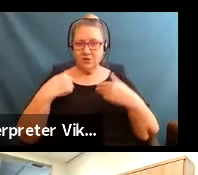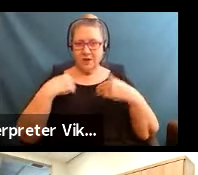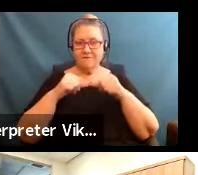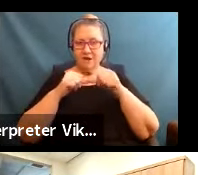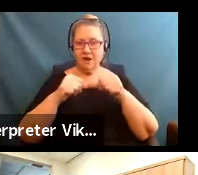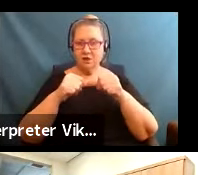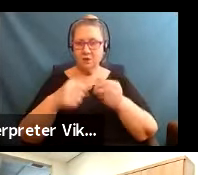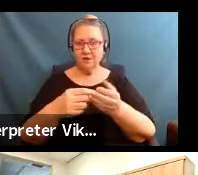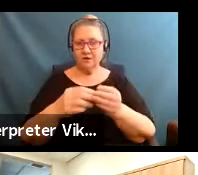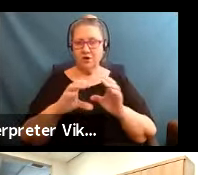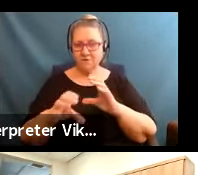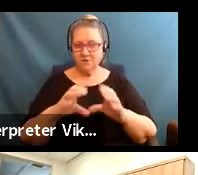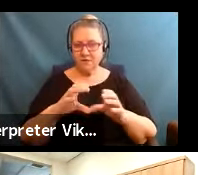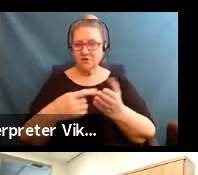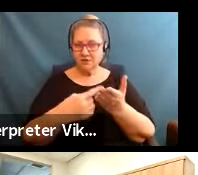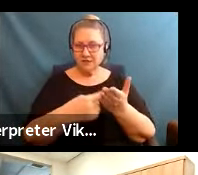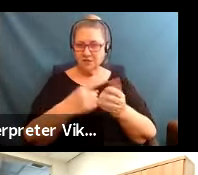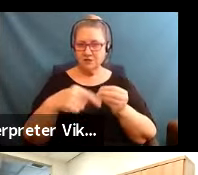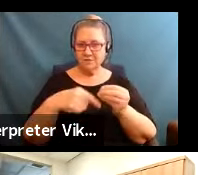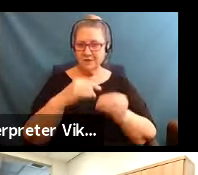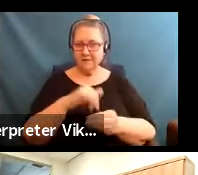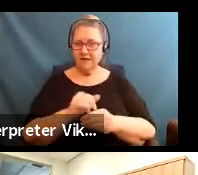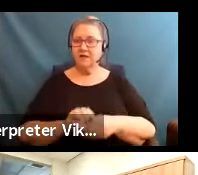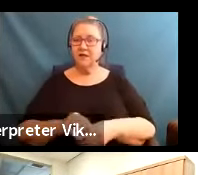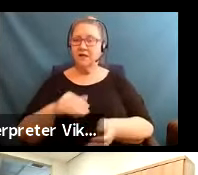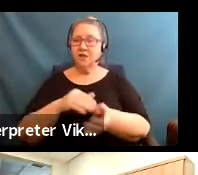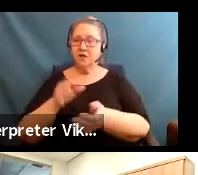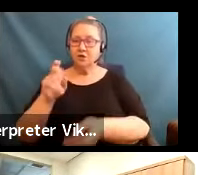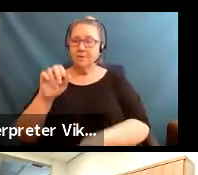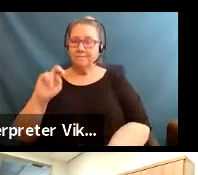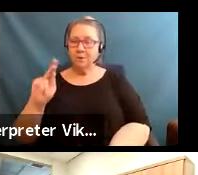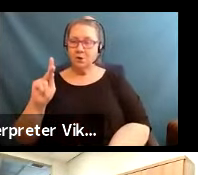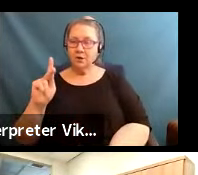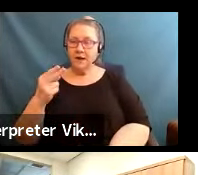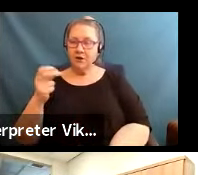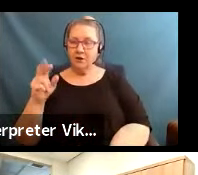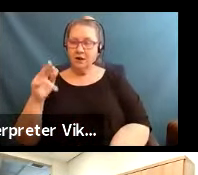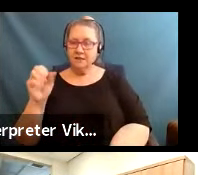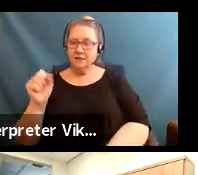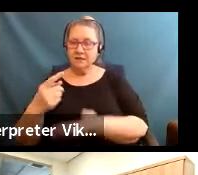that too. Dr. Bracaris can talk about some more specifics with this as well.